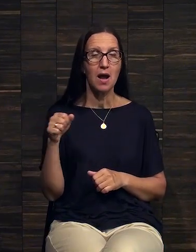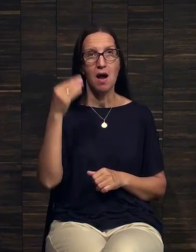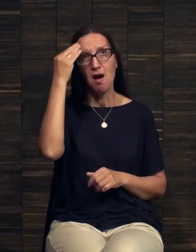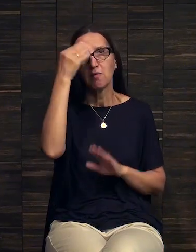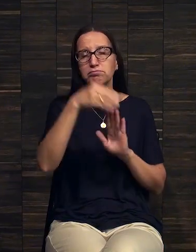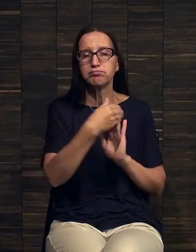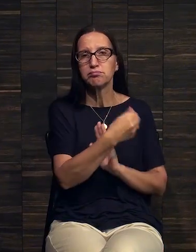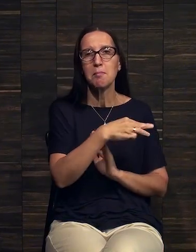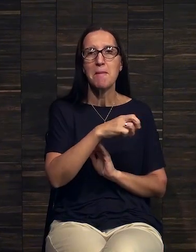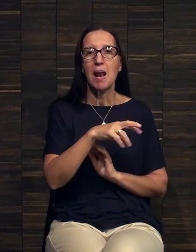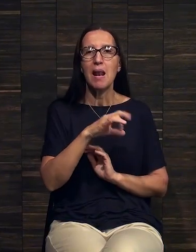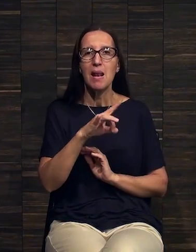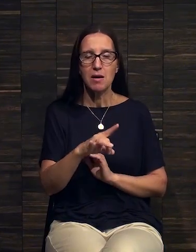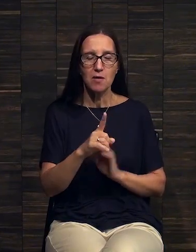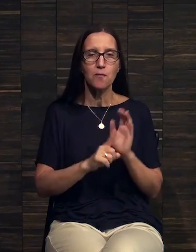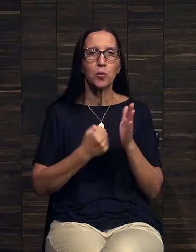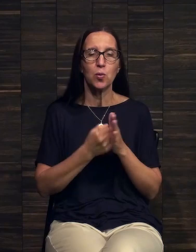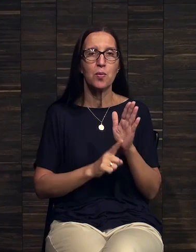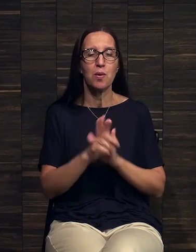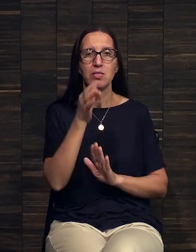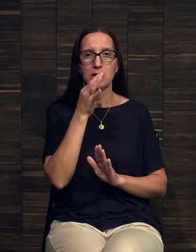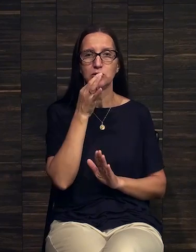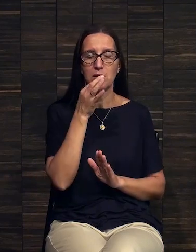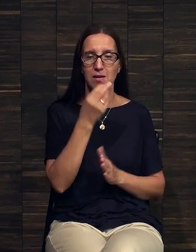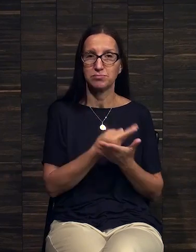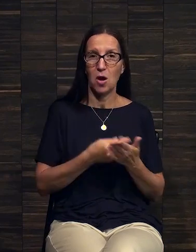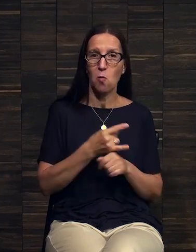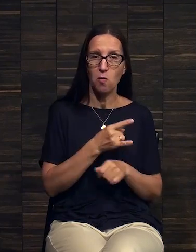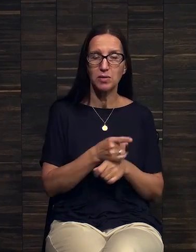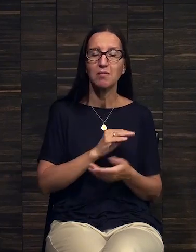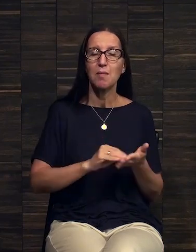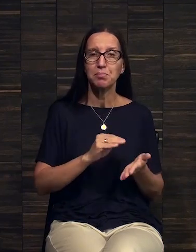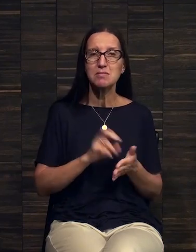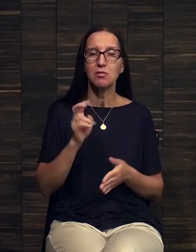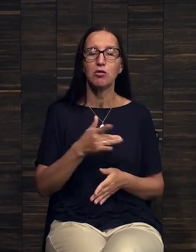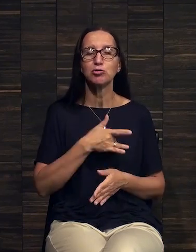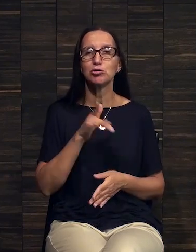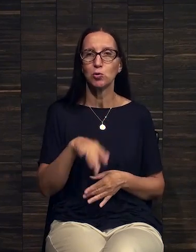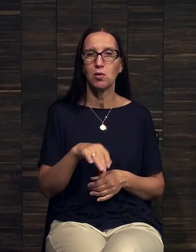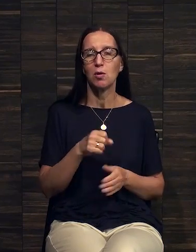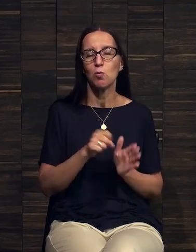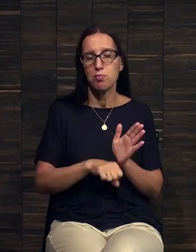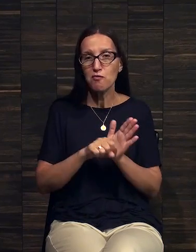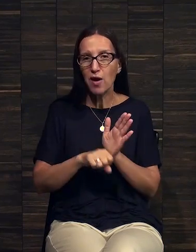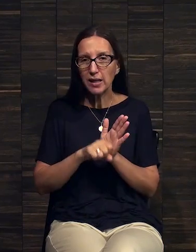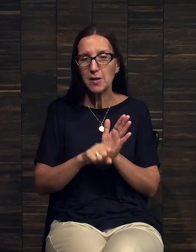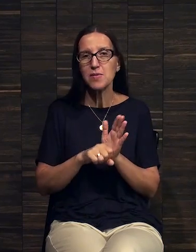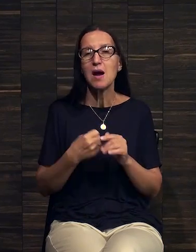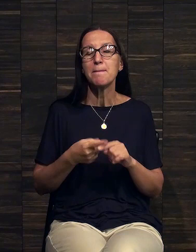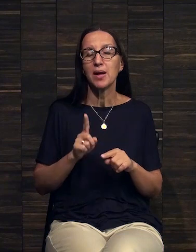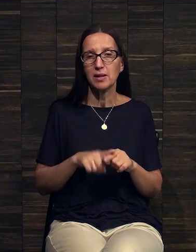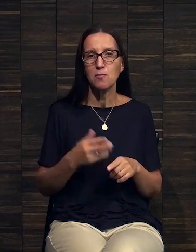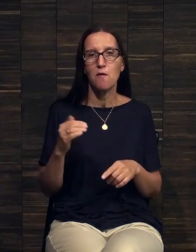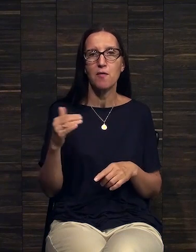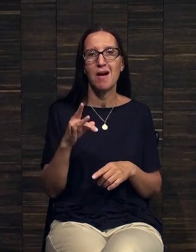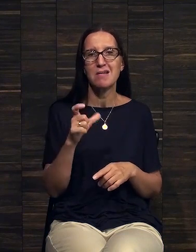the enemies. And before the beginning of the comics, and he told them that Batman needs to